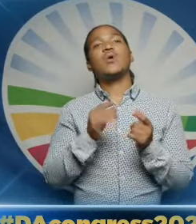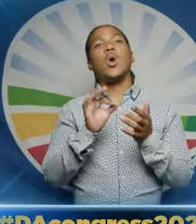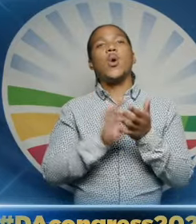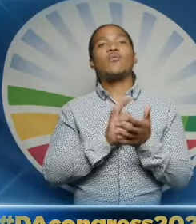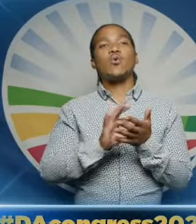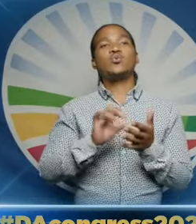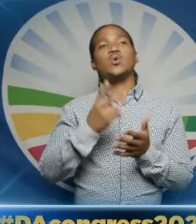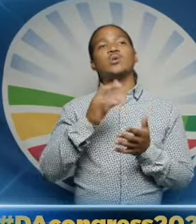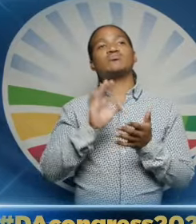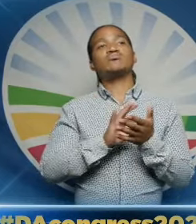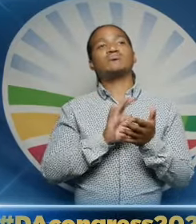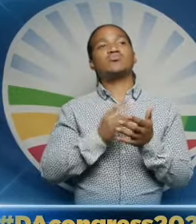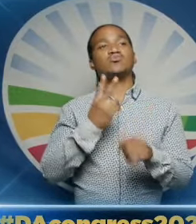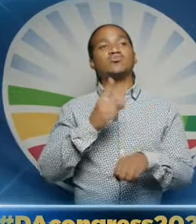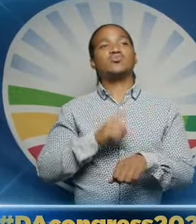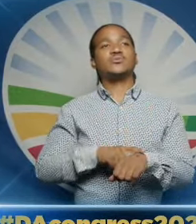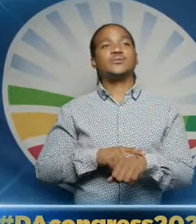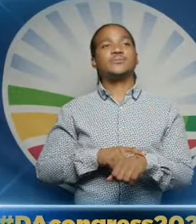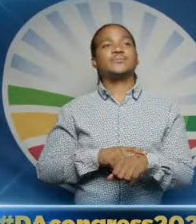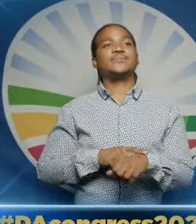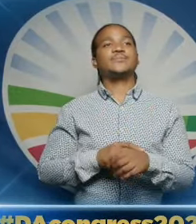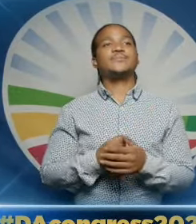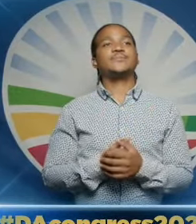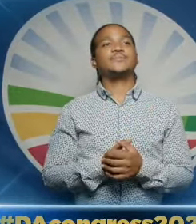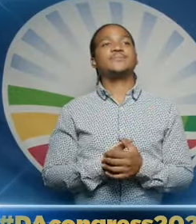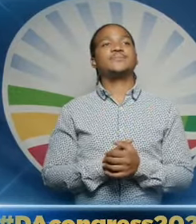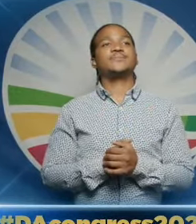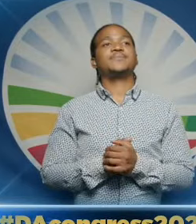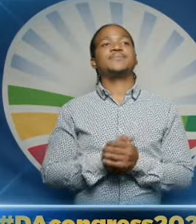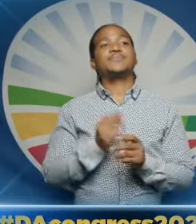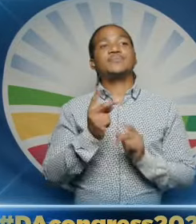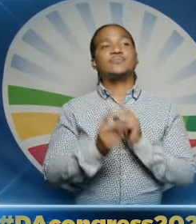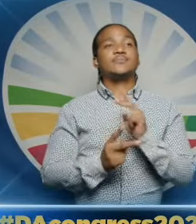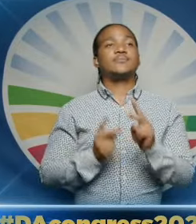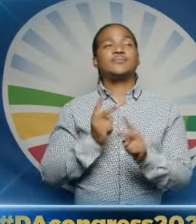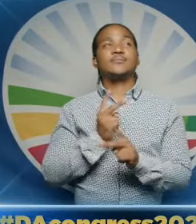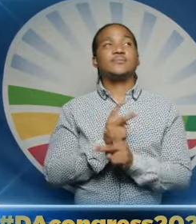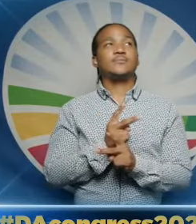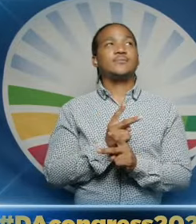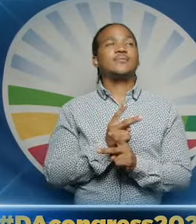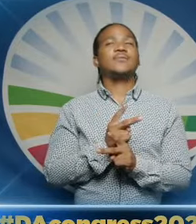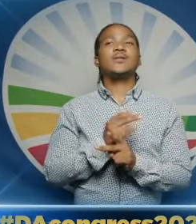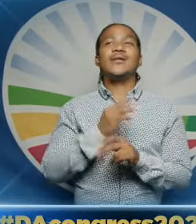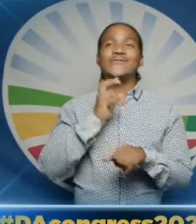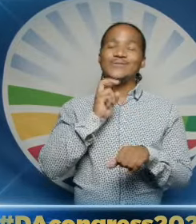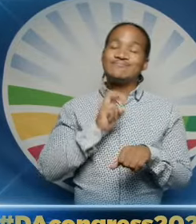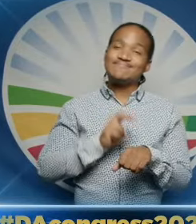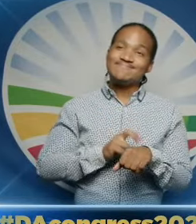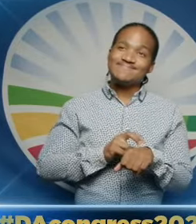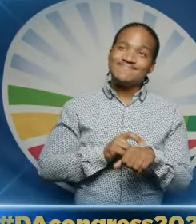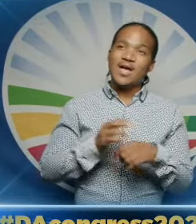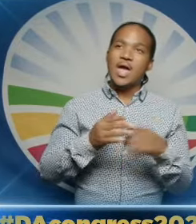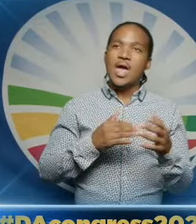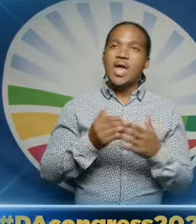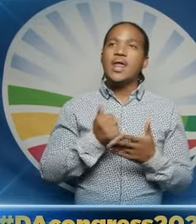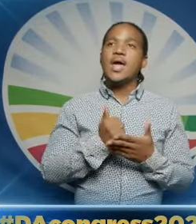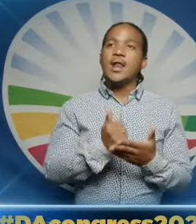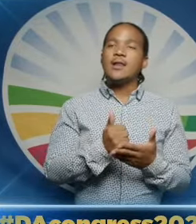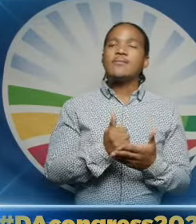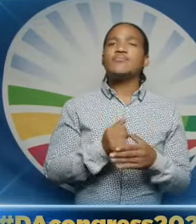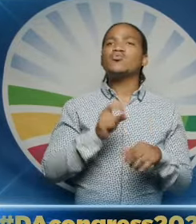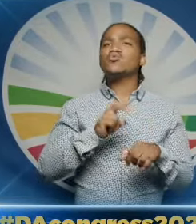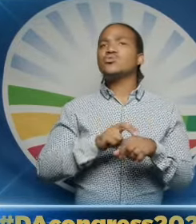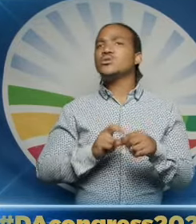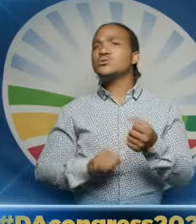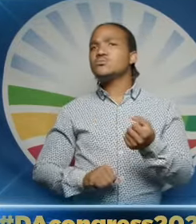twice at an IEC polling station next year. So again, if you require any assistance or help, or if you need any